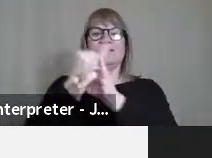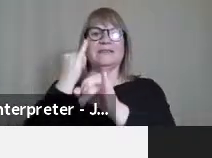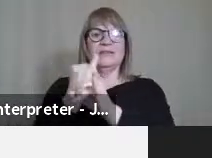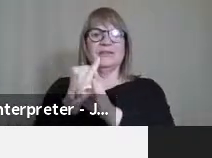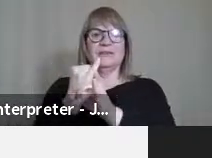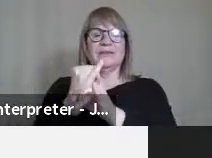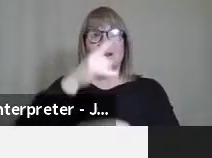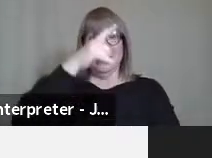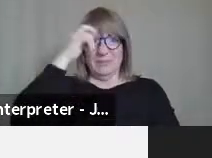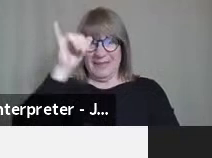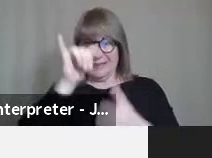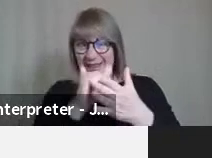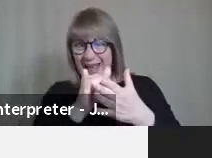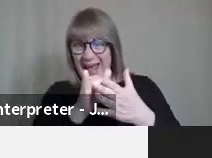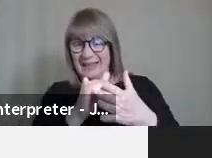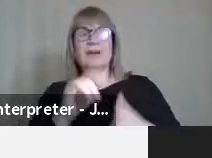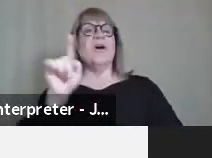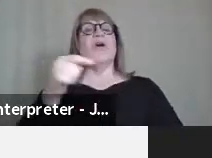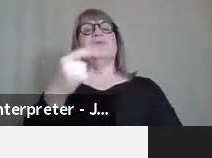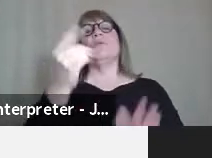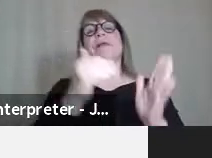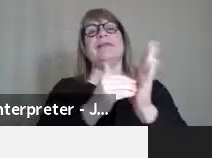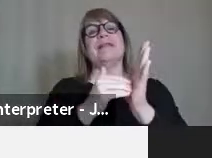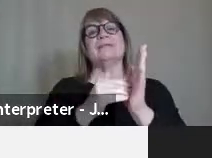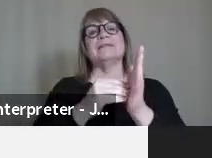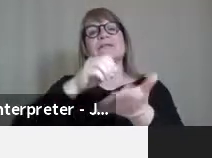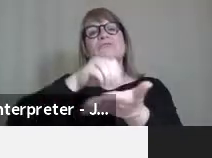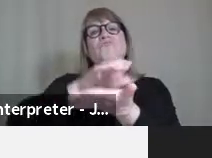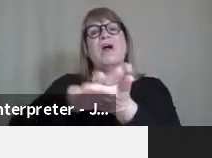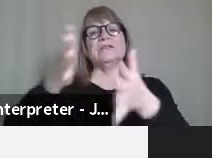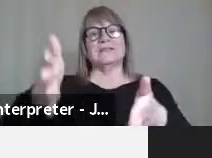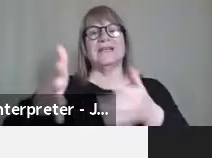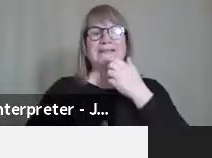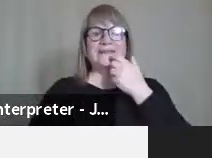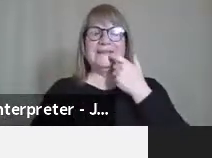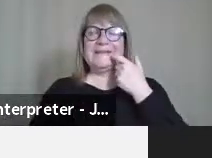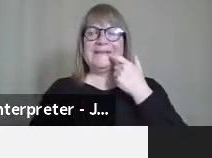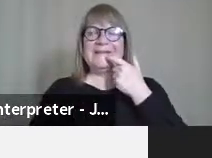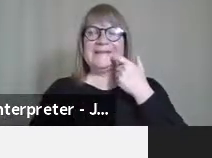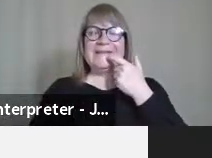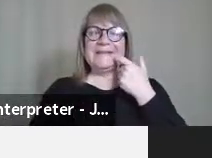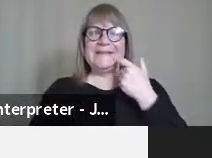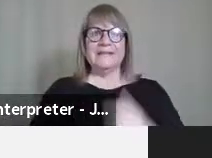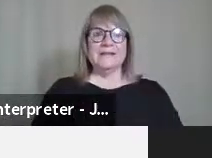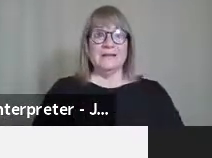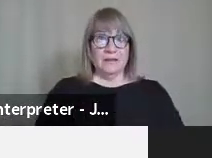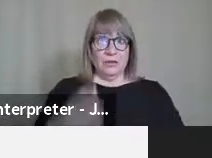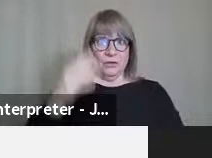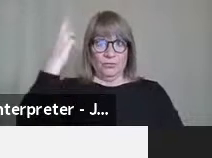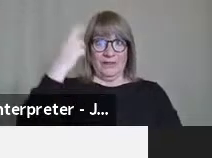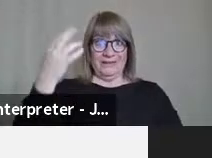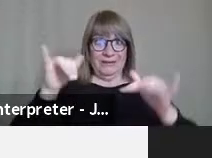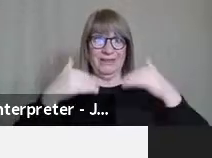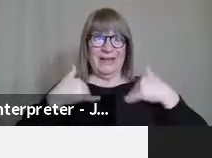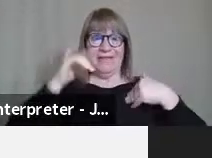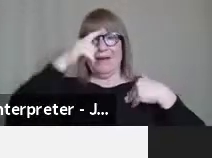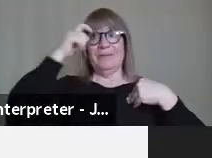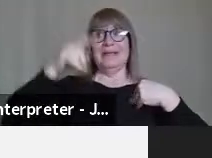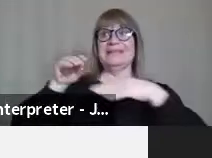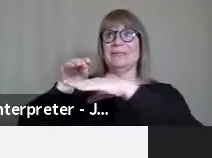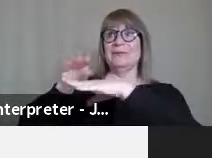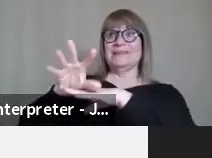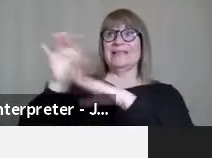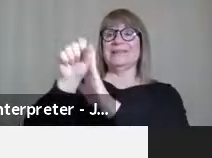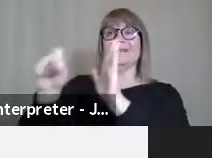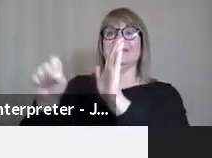thousand records the ones that survived um were done because they were sent to the state board of welfare for permission mostly as